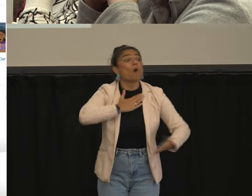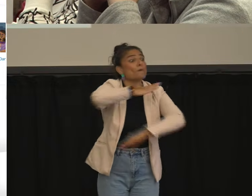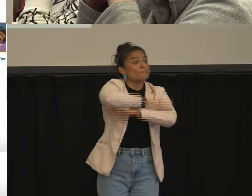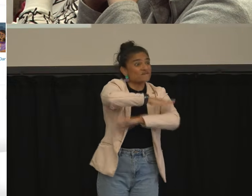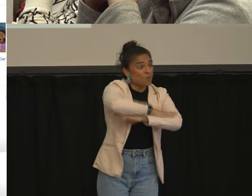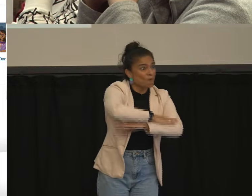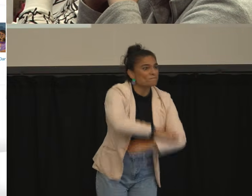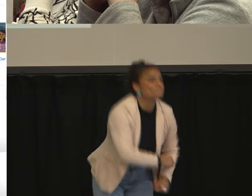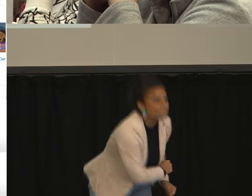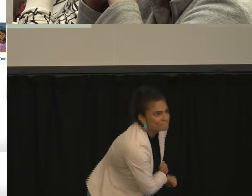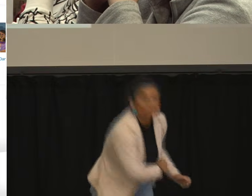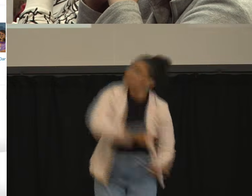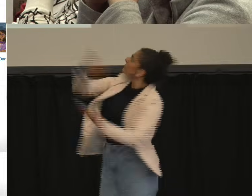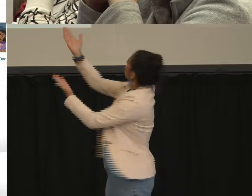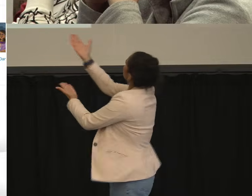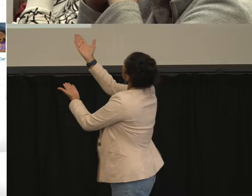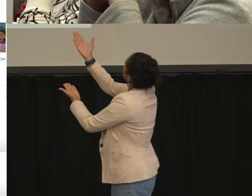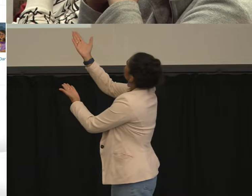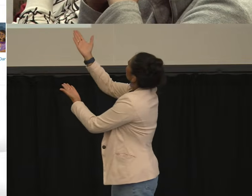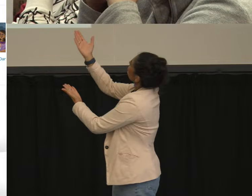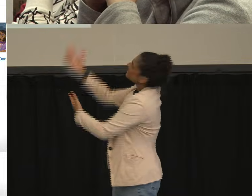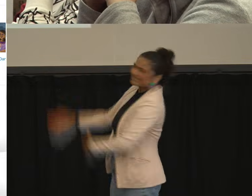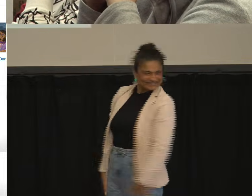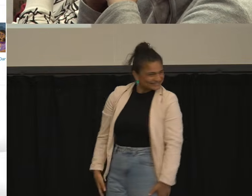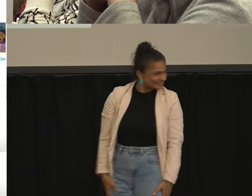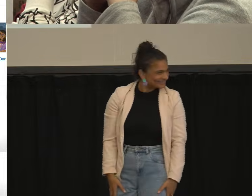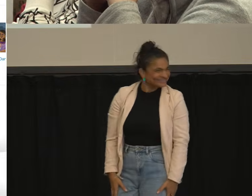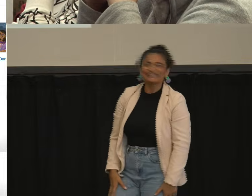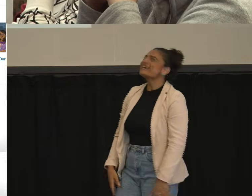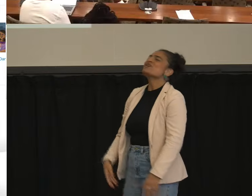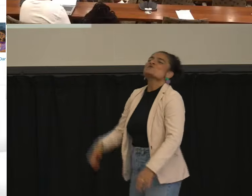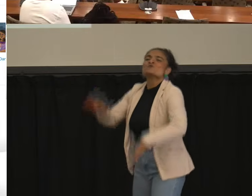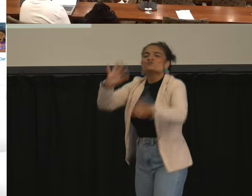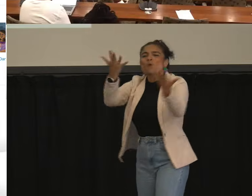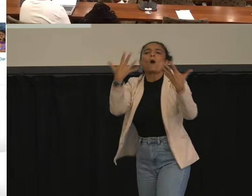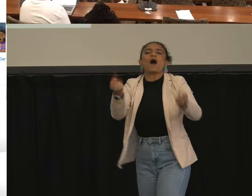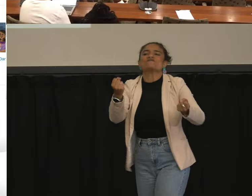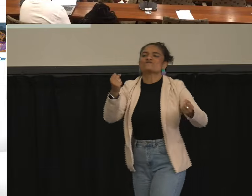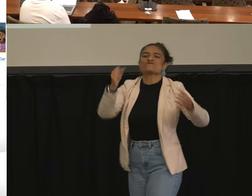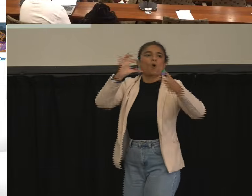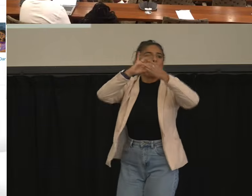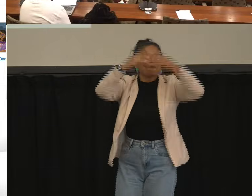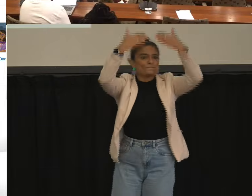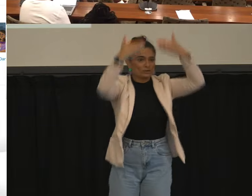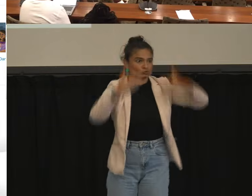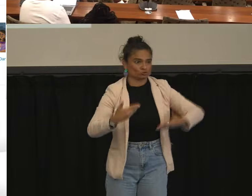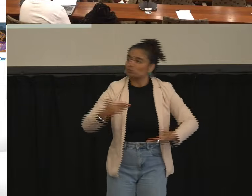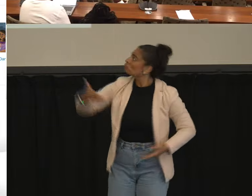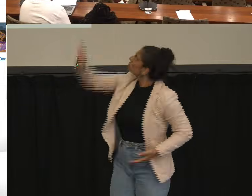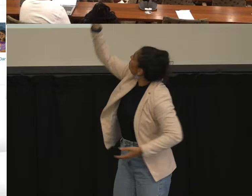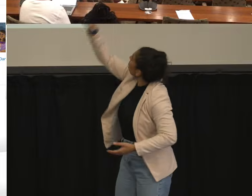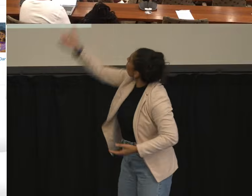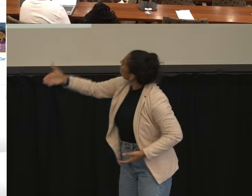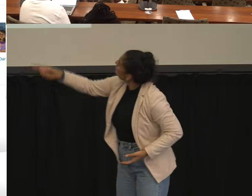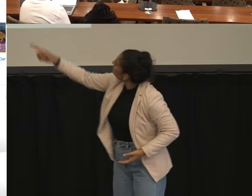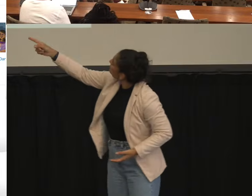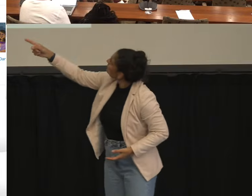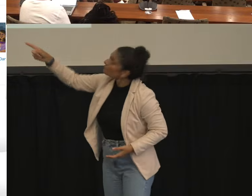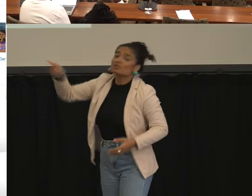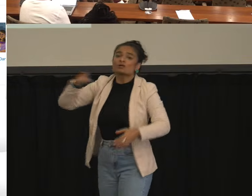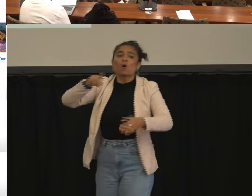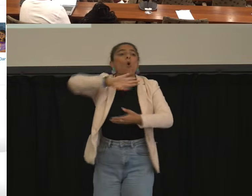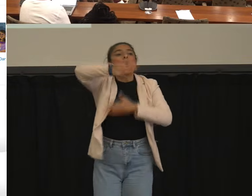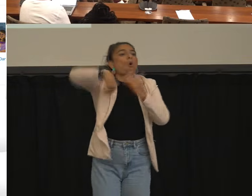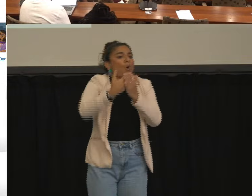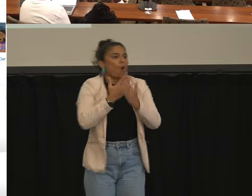school, and once the pilot is complete, we'll roll that out to the rest of the schools. This is the